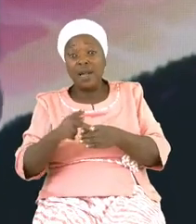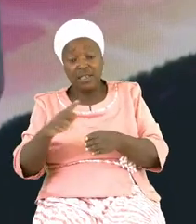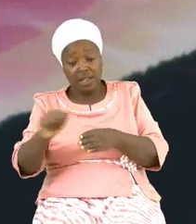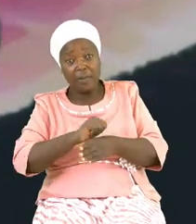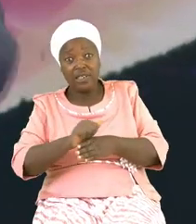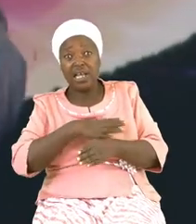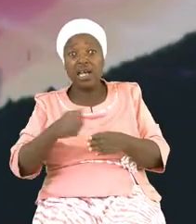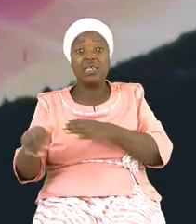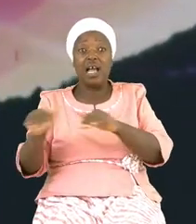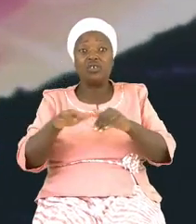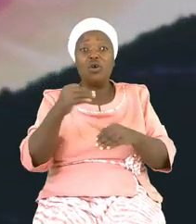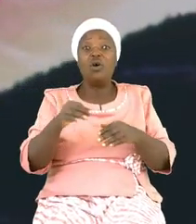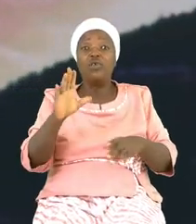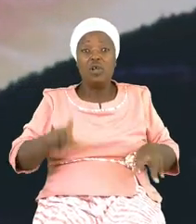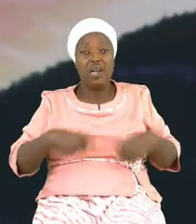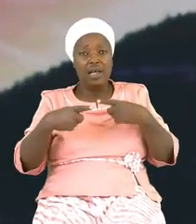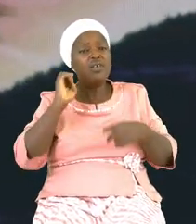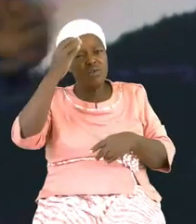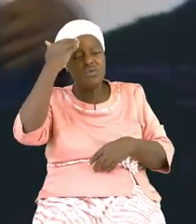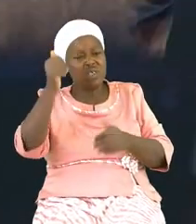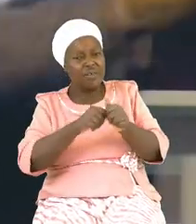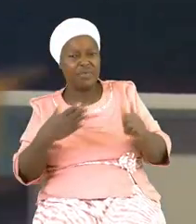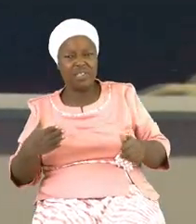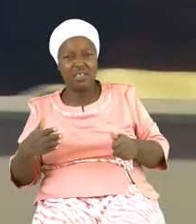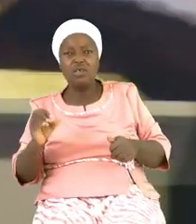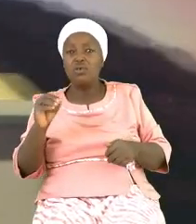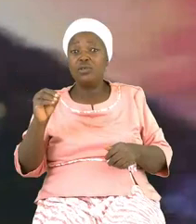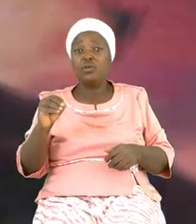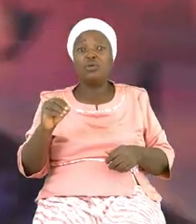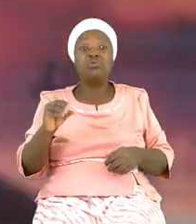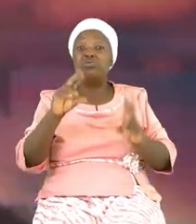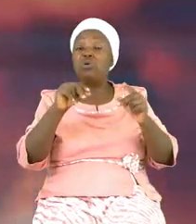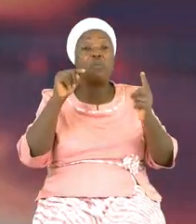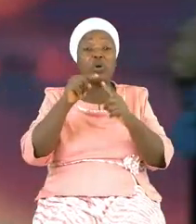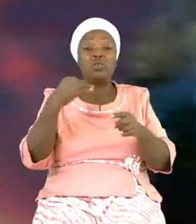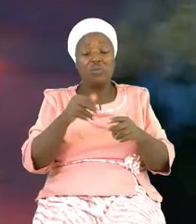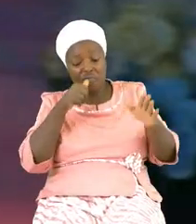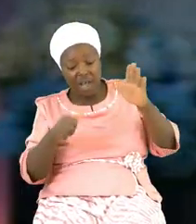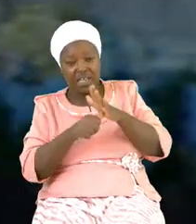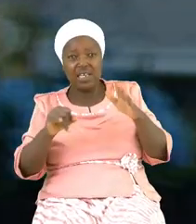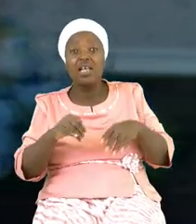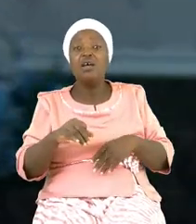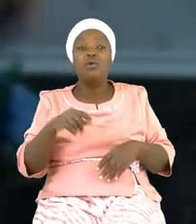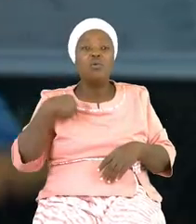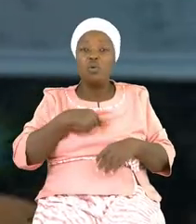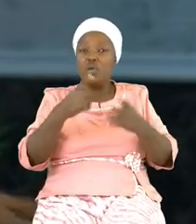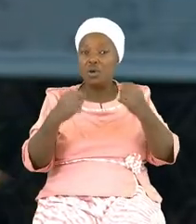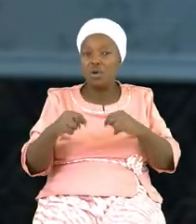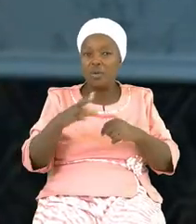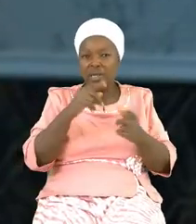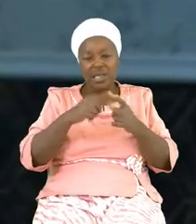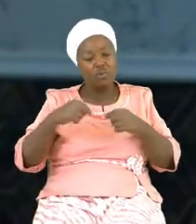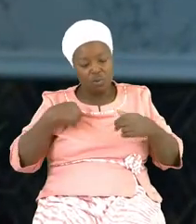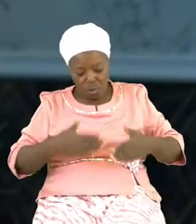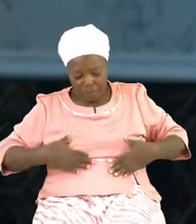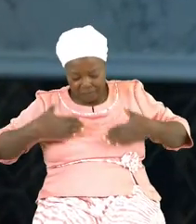life. He knows everything. So there's no point hiding. We come and we confess. And